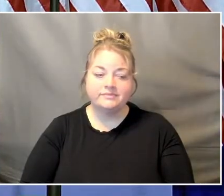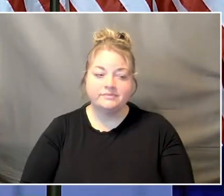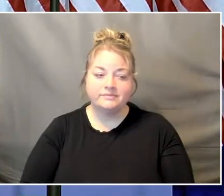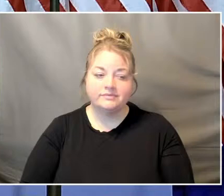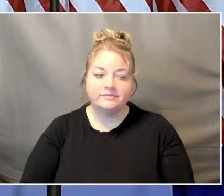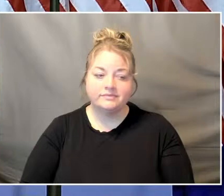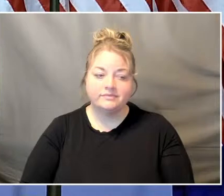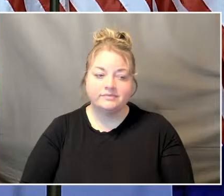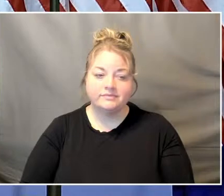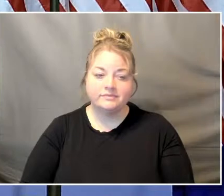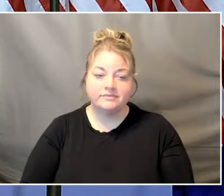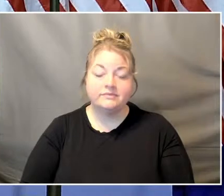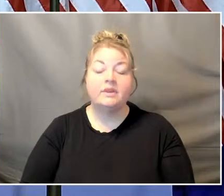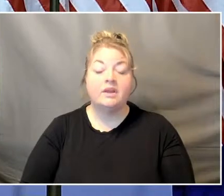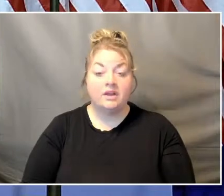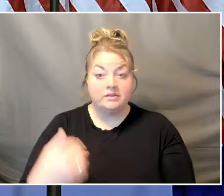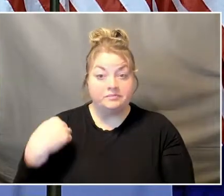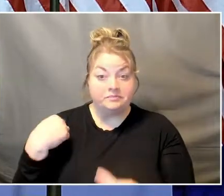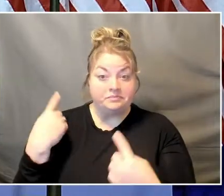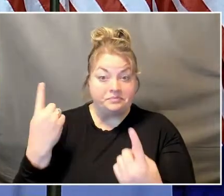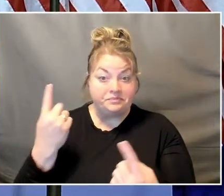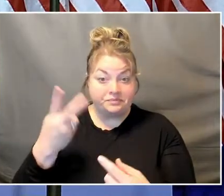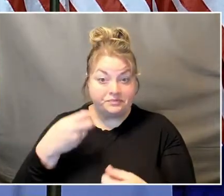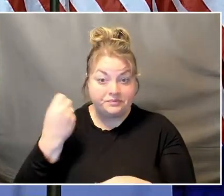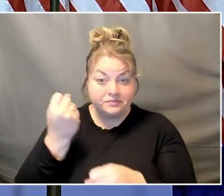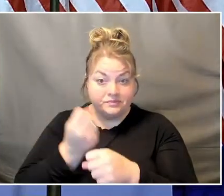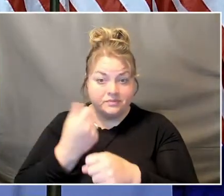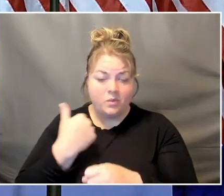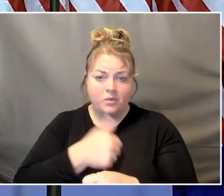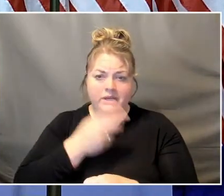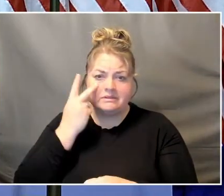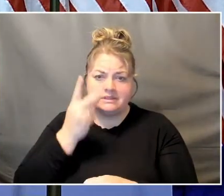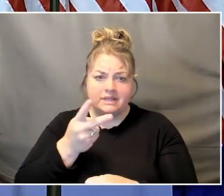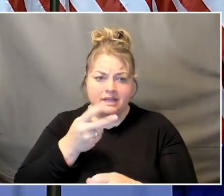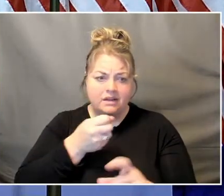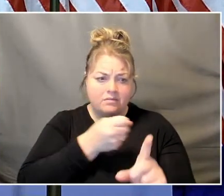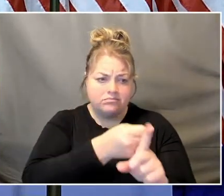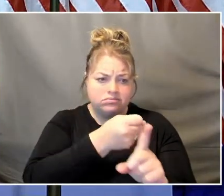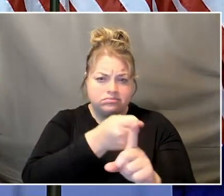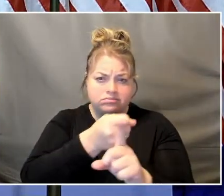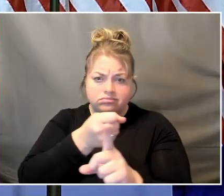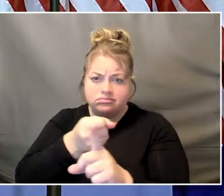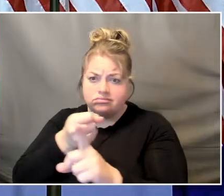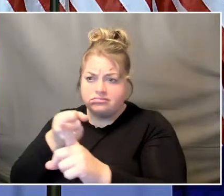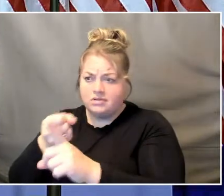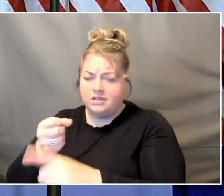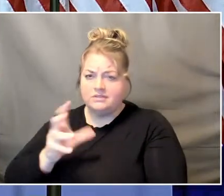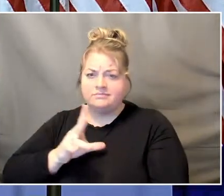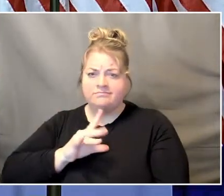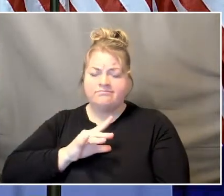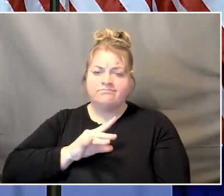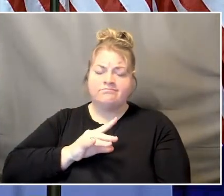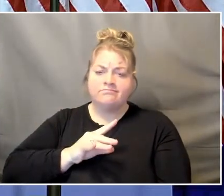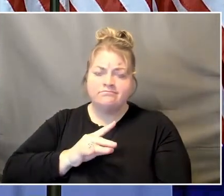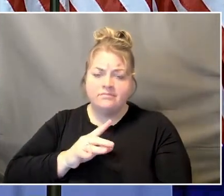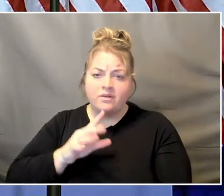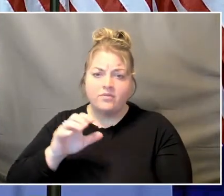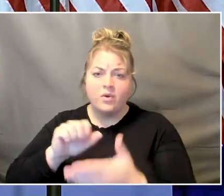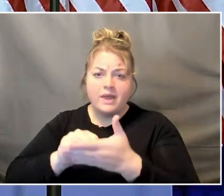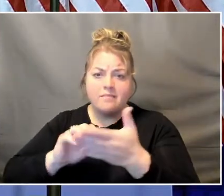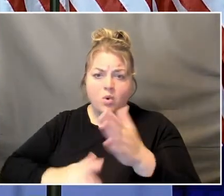And over the past 2 years, we have seen the impact of these Trump abortion bans, the